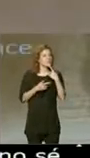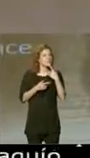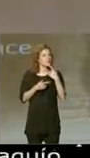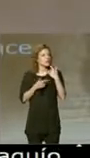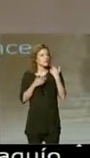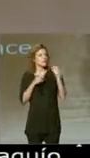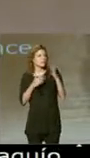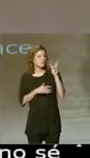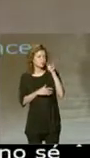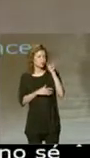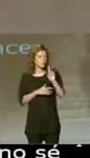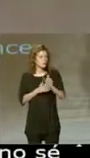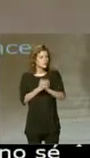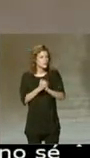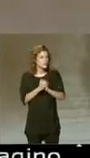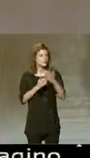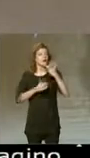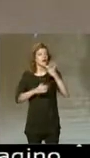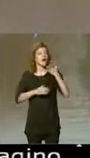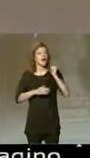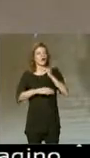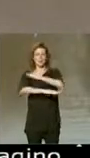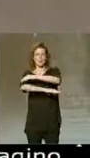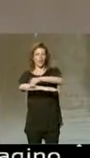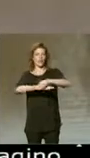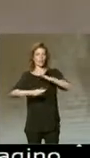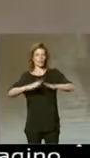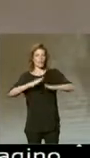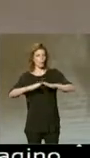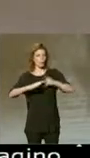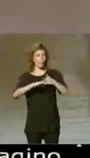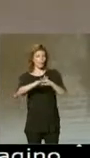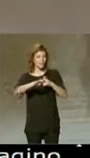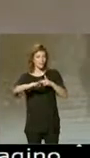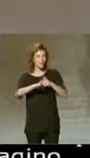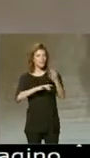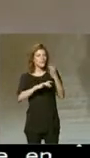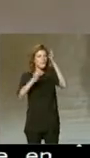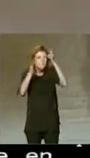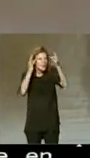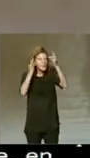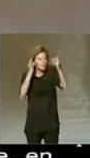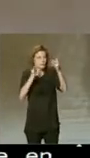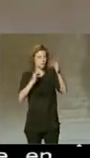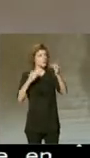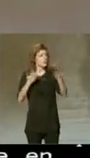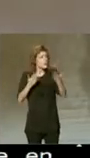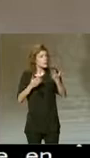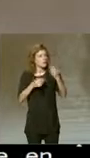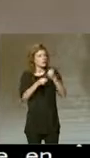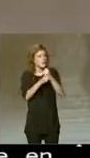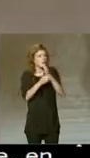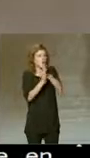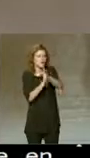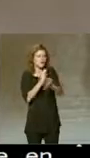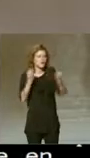I think you have to be very accurate, because I think you're working with robotic arms. I think you have to be